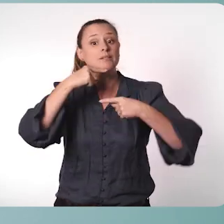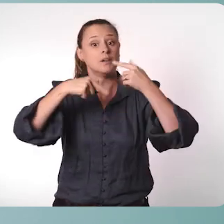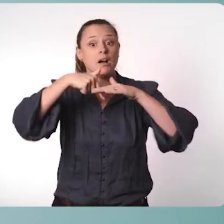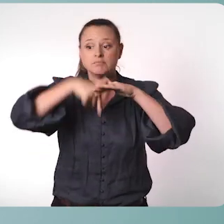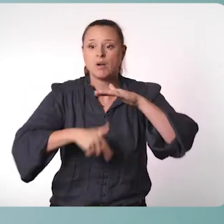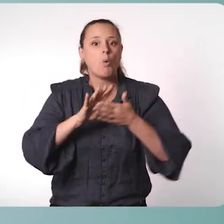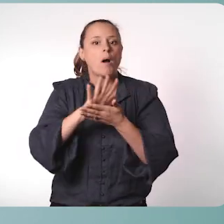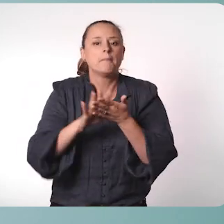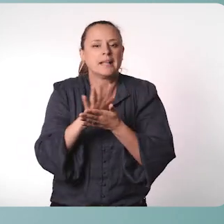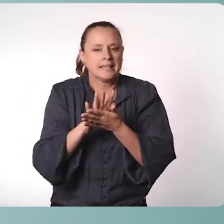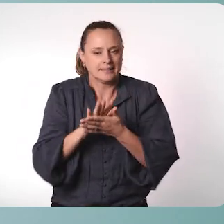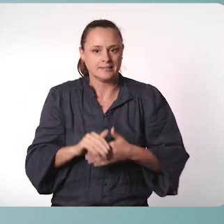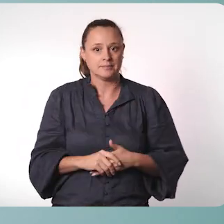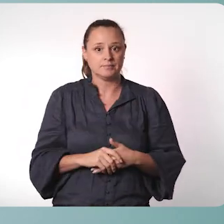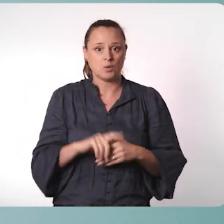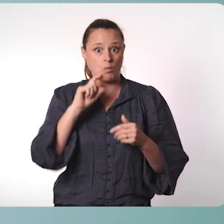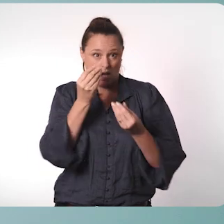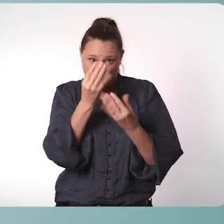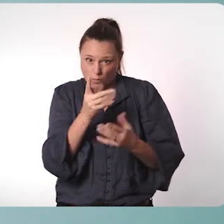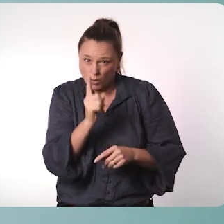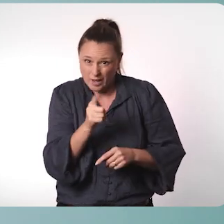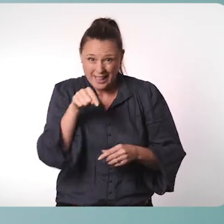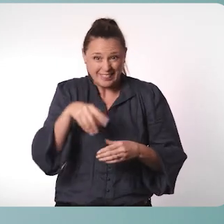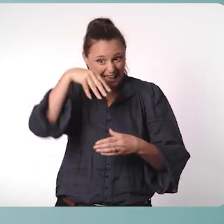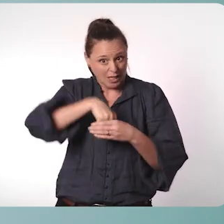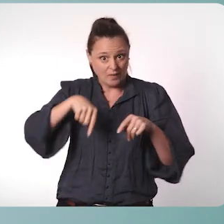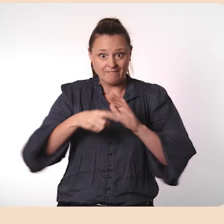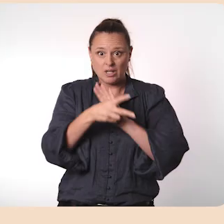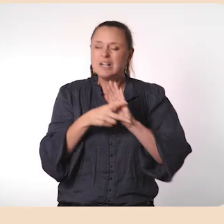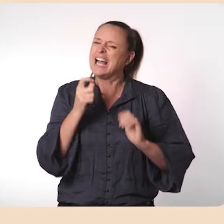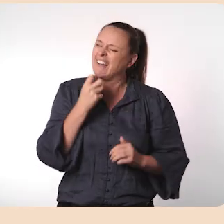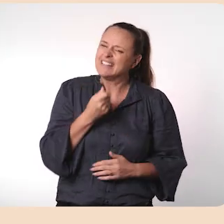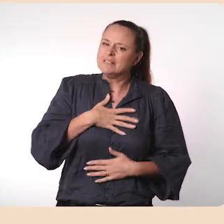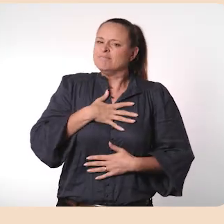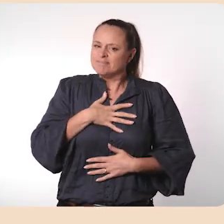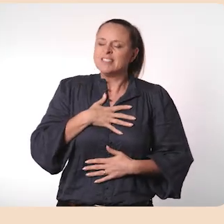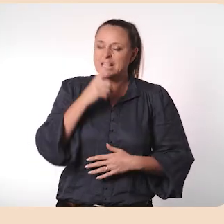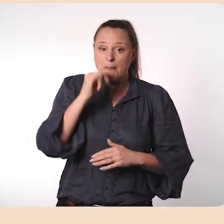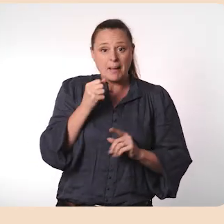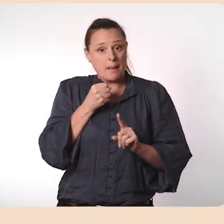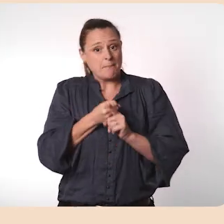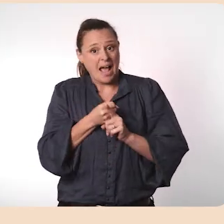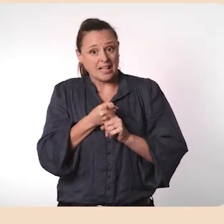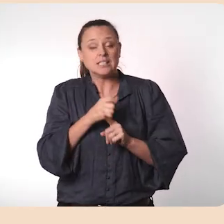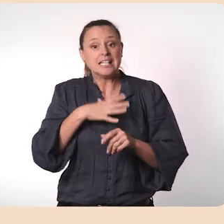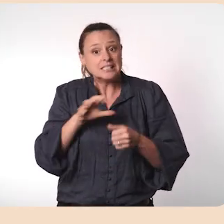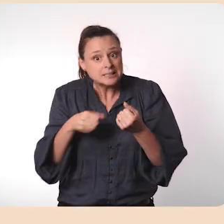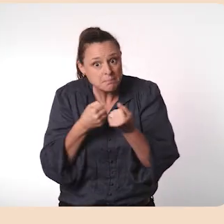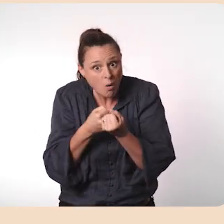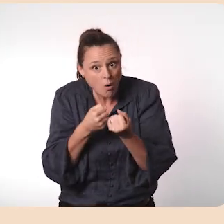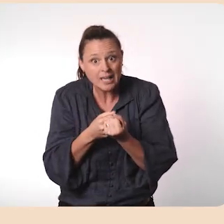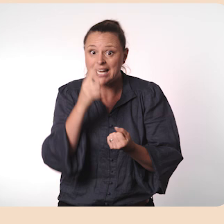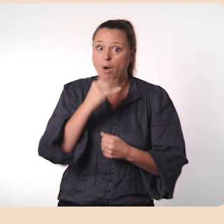A warning, some content in this video may be confronting to hear. If you need support at any time, you can